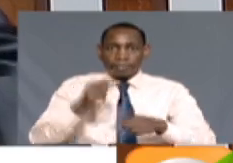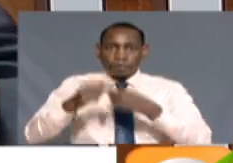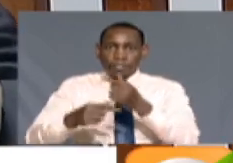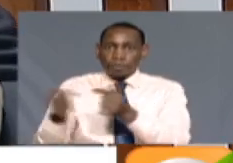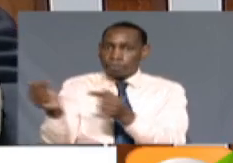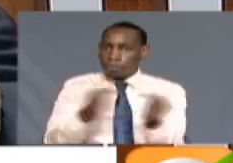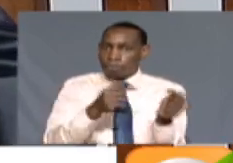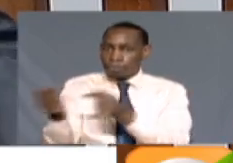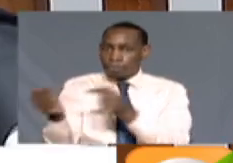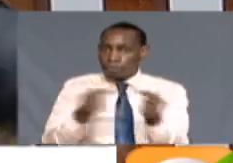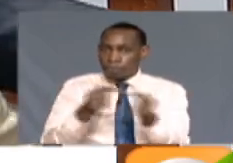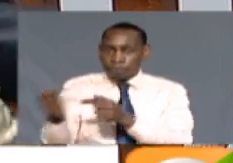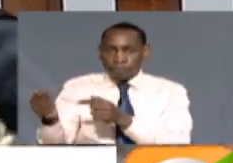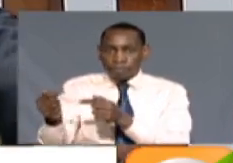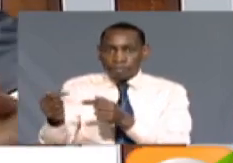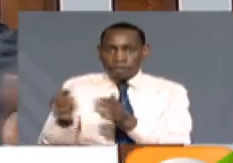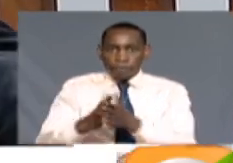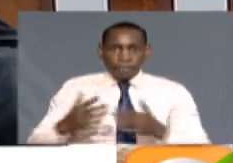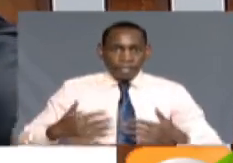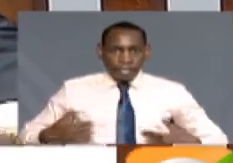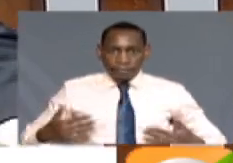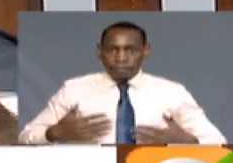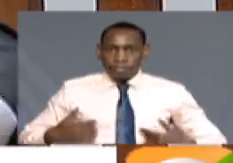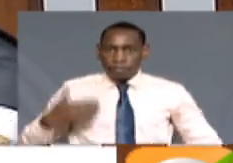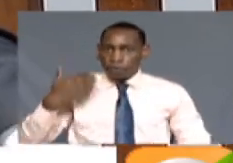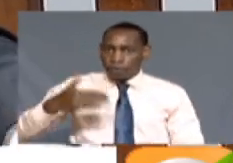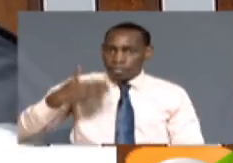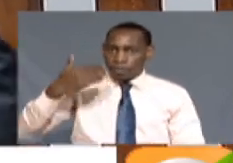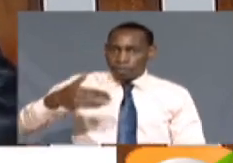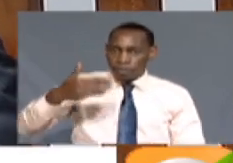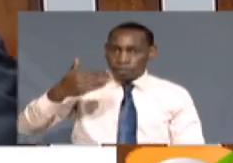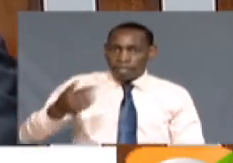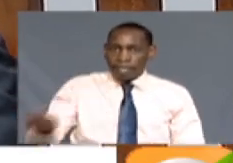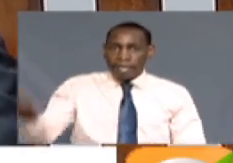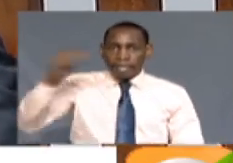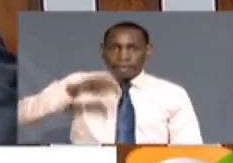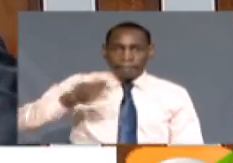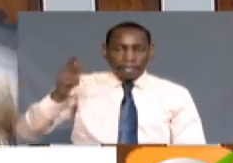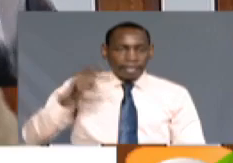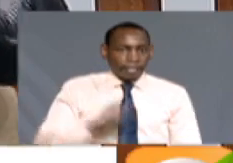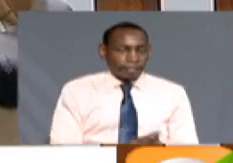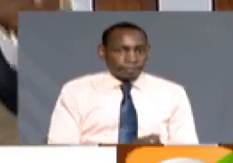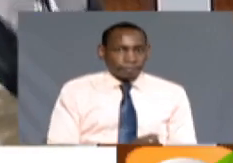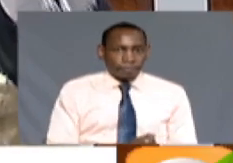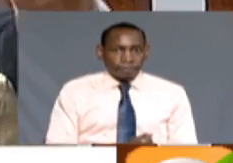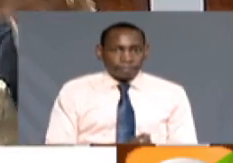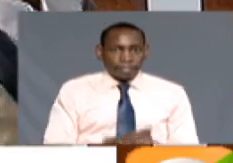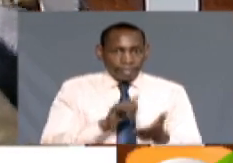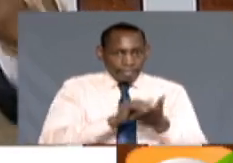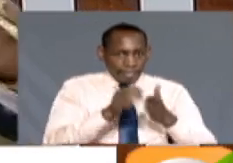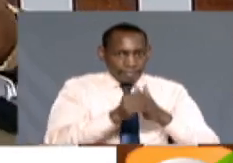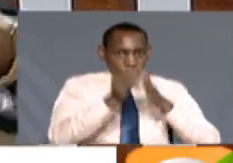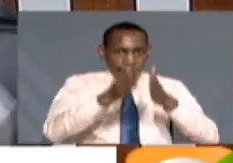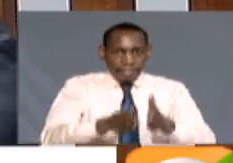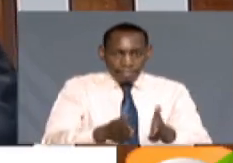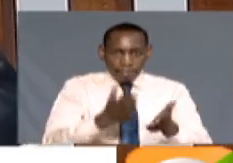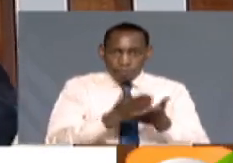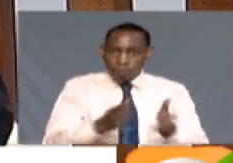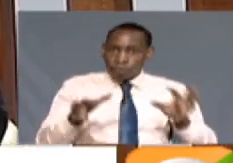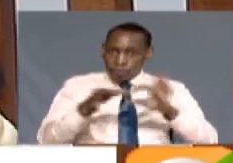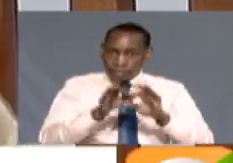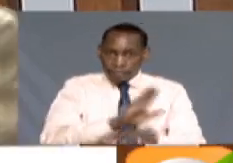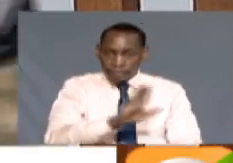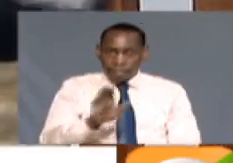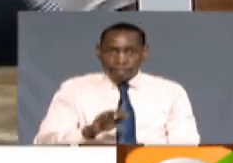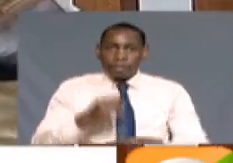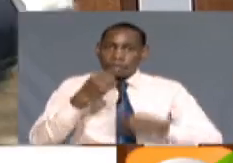fighting, having refugees time and again crossing over to Kenya and so on? Don't forget, he's been there. If that leader is keeping them well,